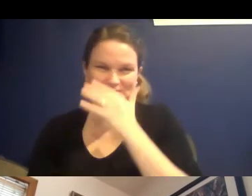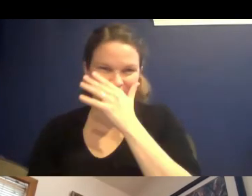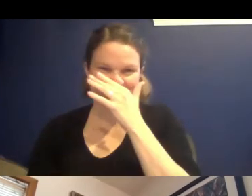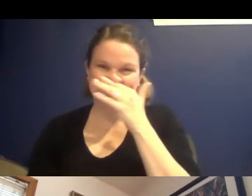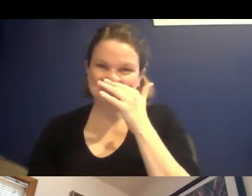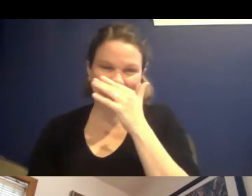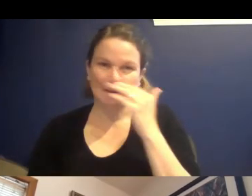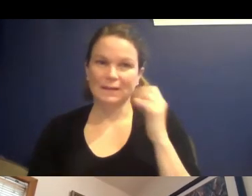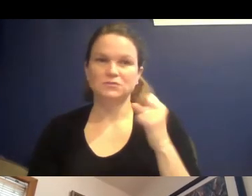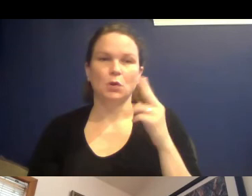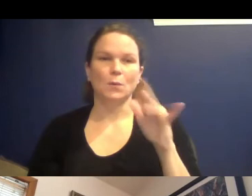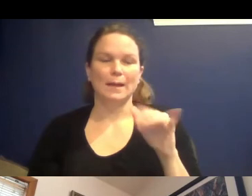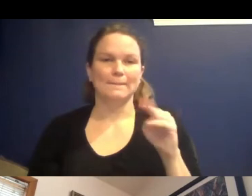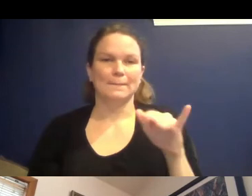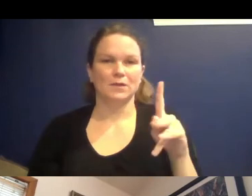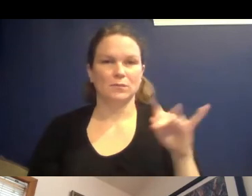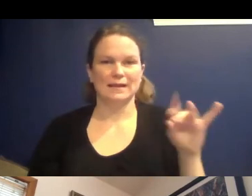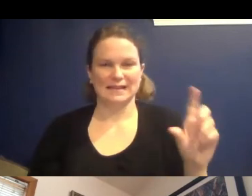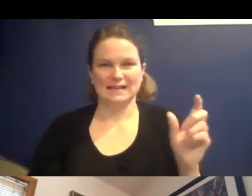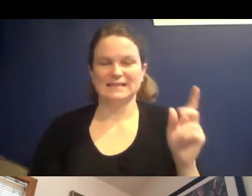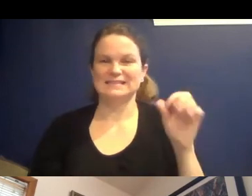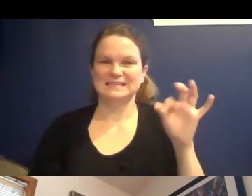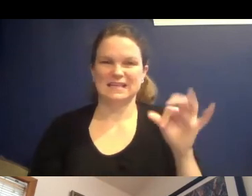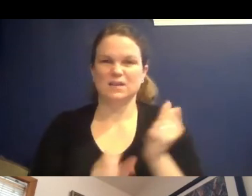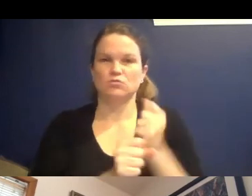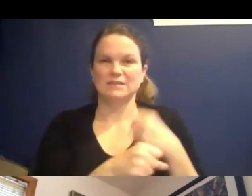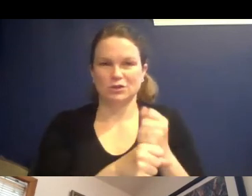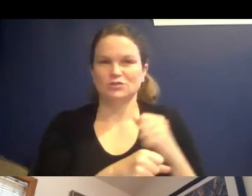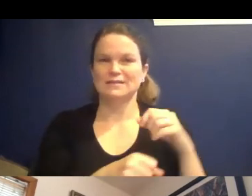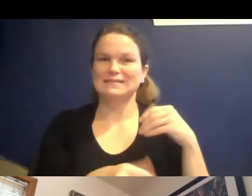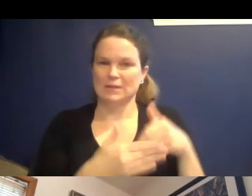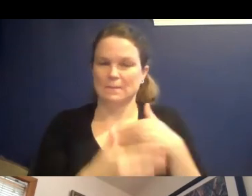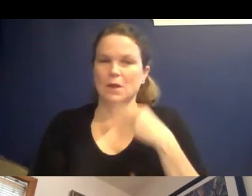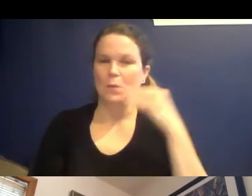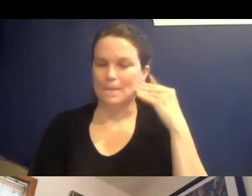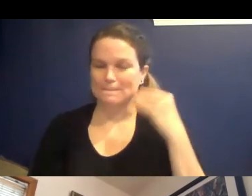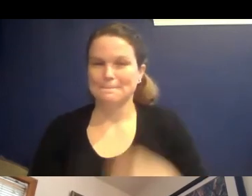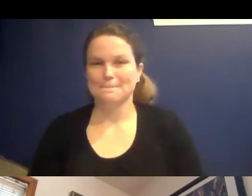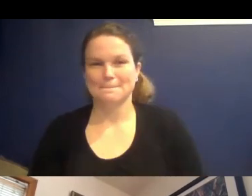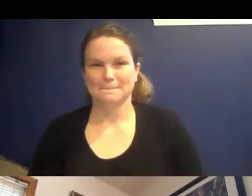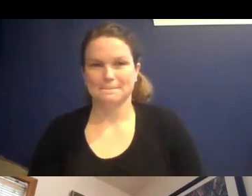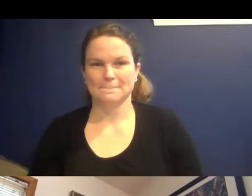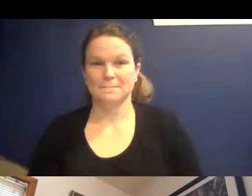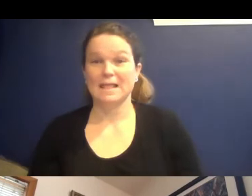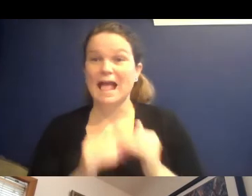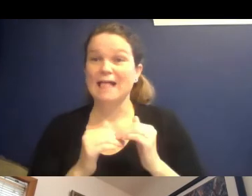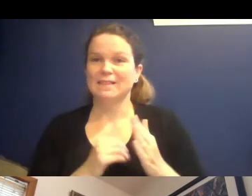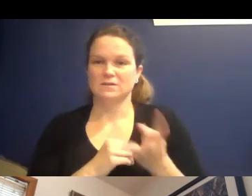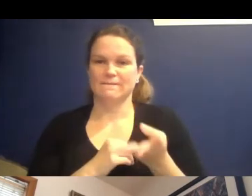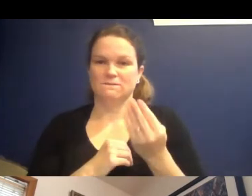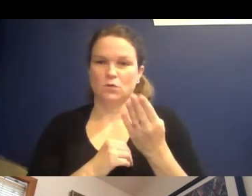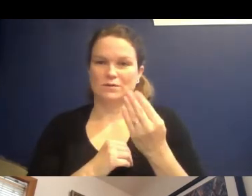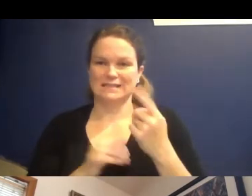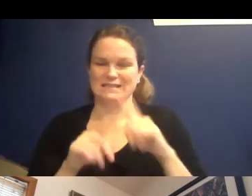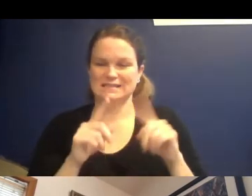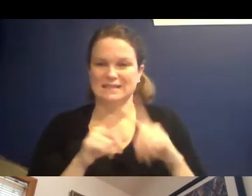Show a milkweed seed production field at Heritage Seedlings near my house. So at least 14 different pollinators